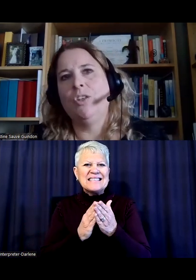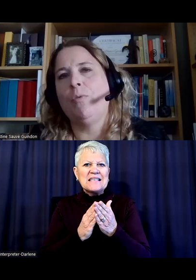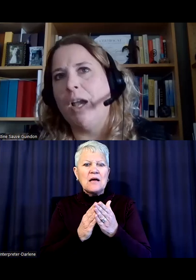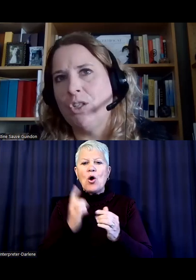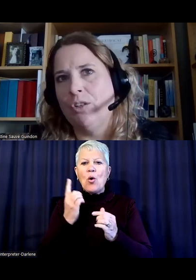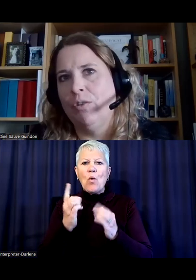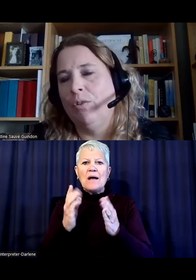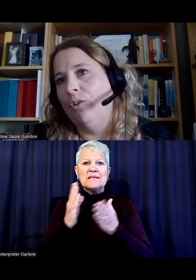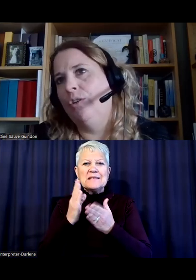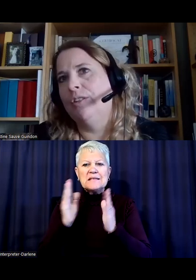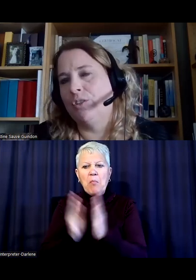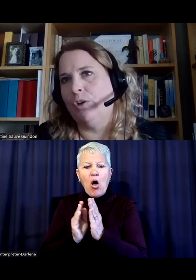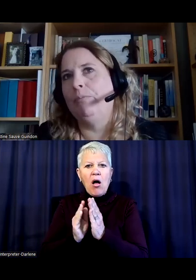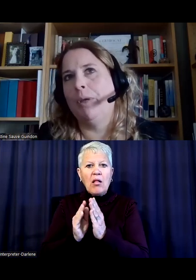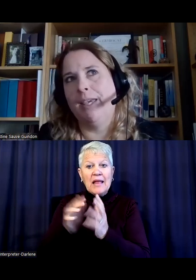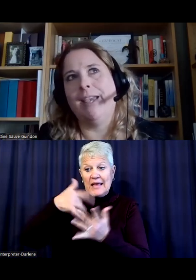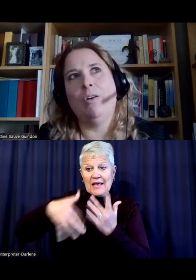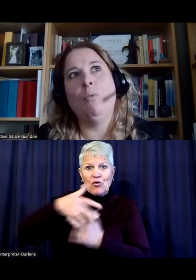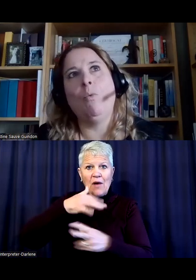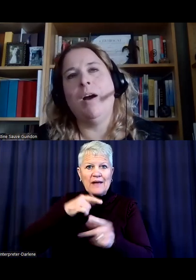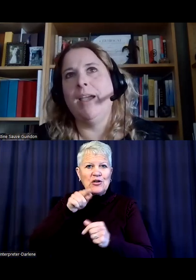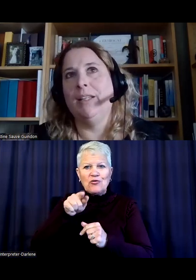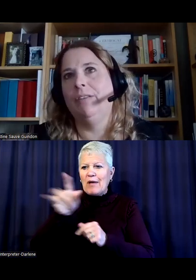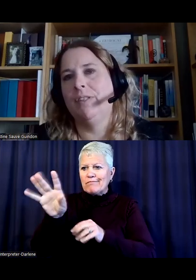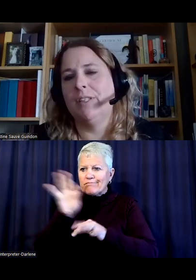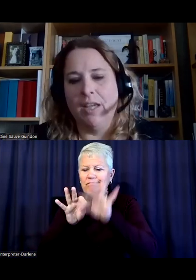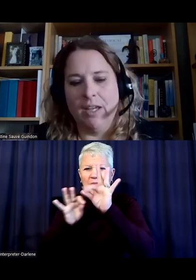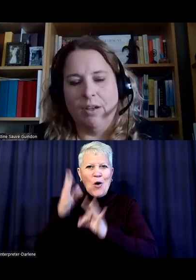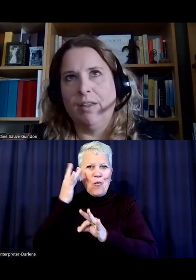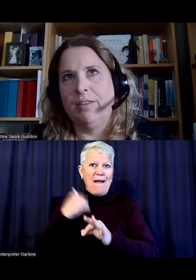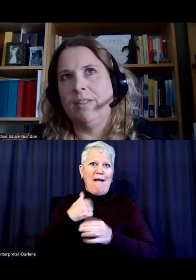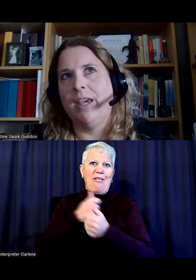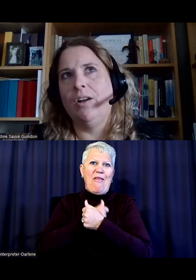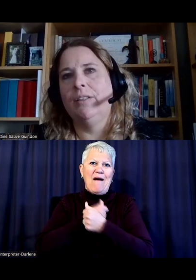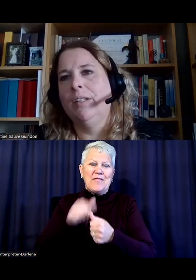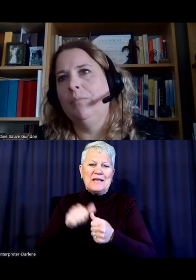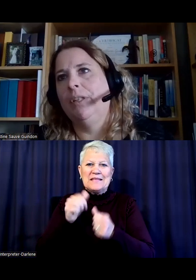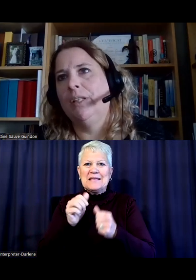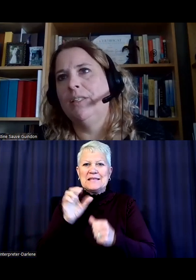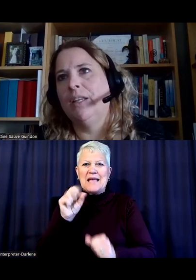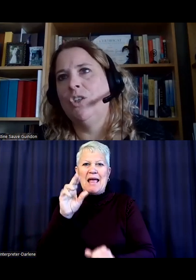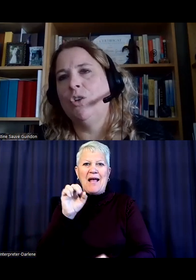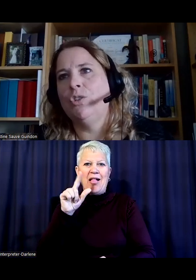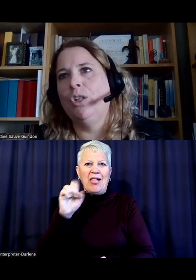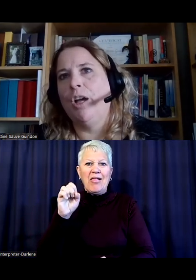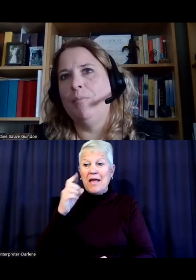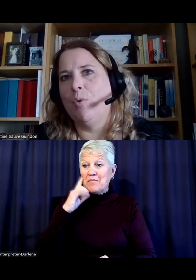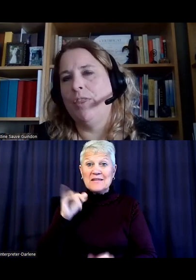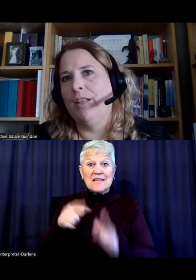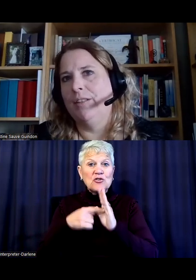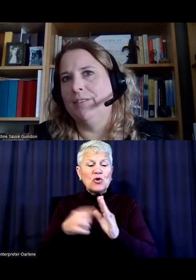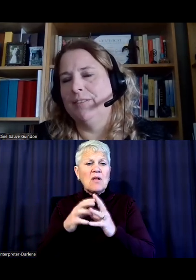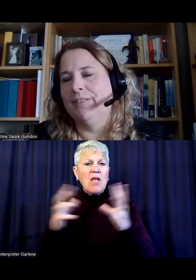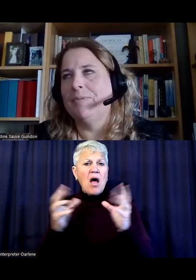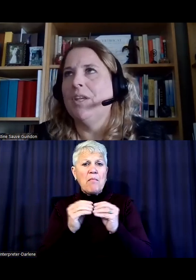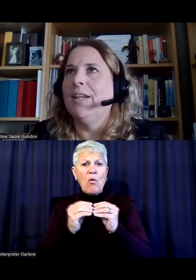little interaction, you can sort of picking out why I love this, this scale, because it shows a lot more